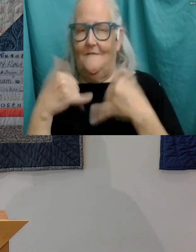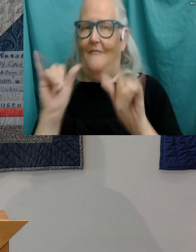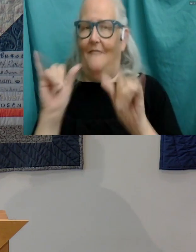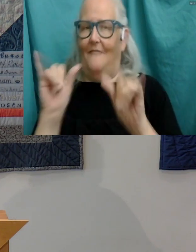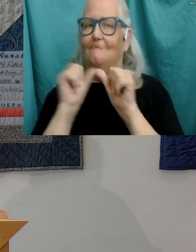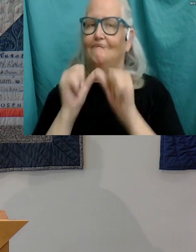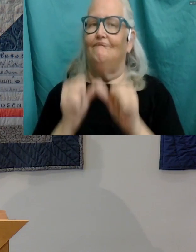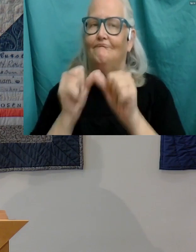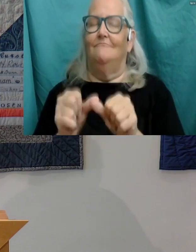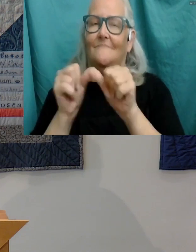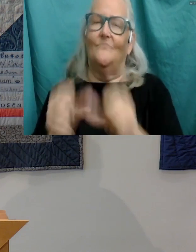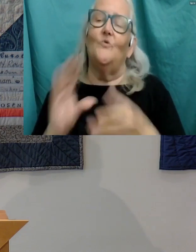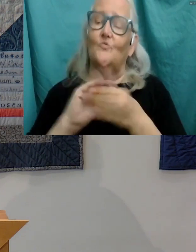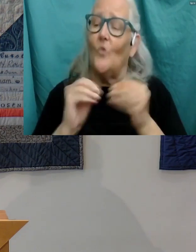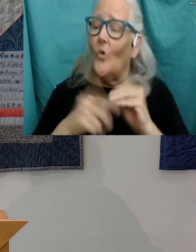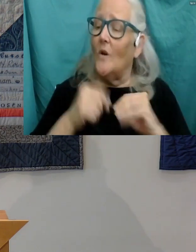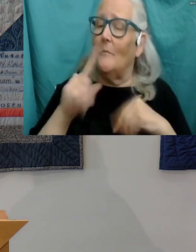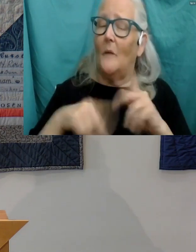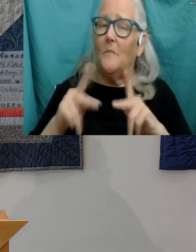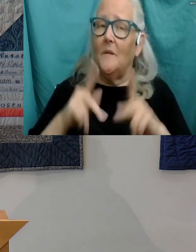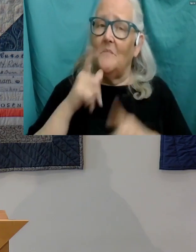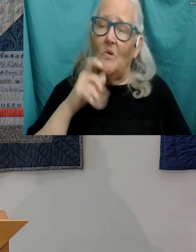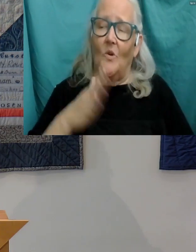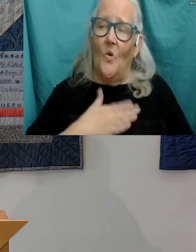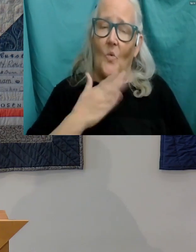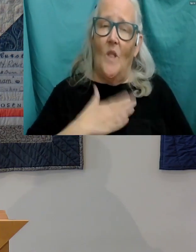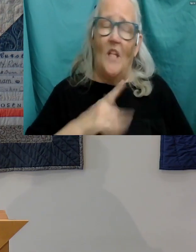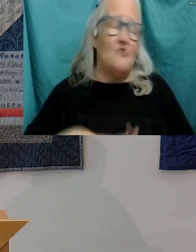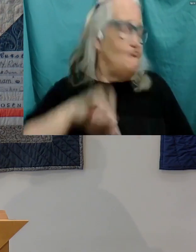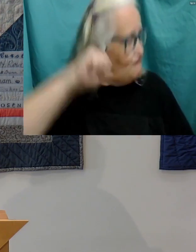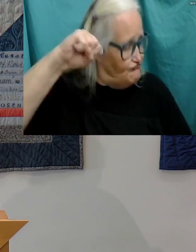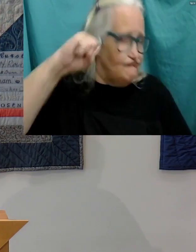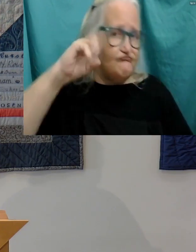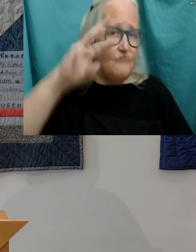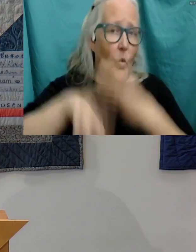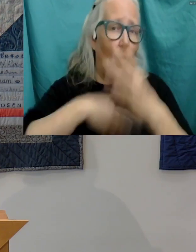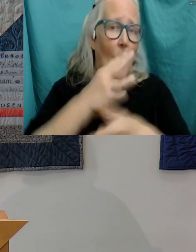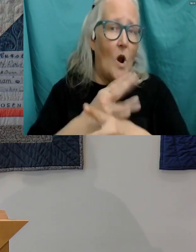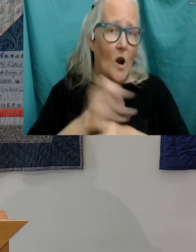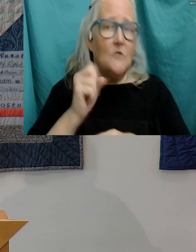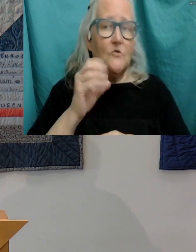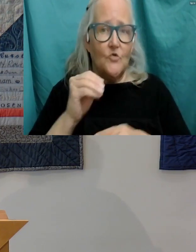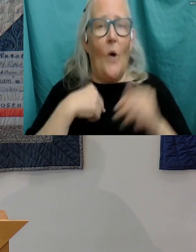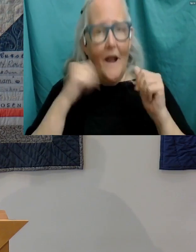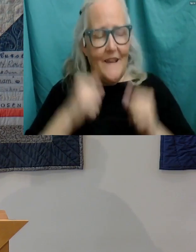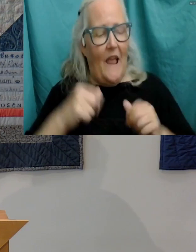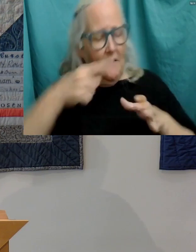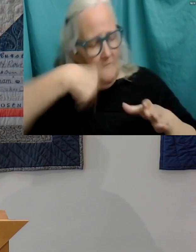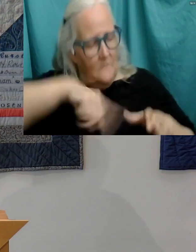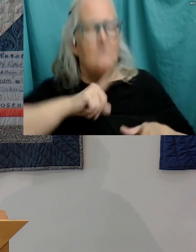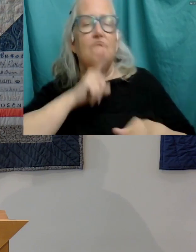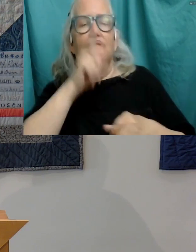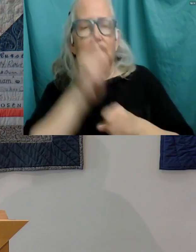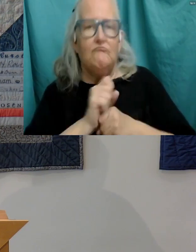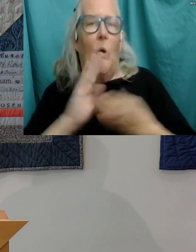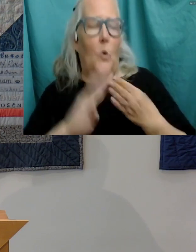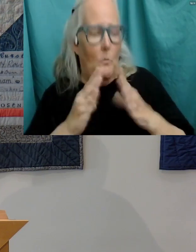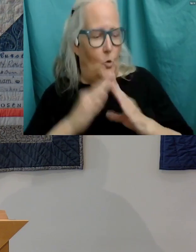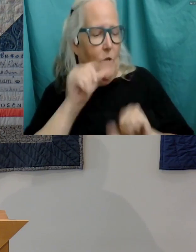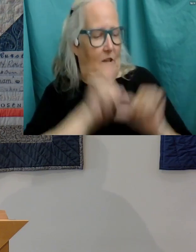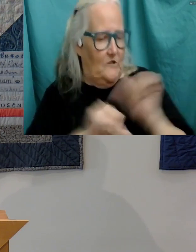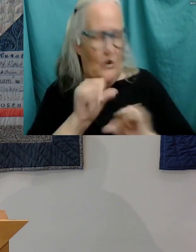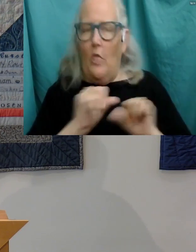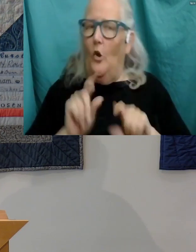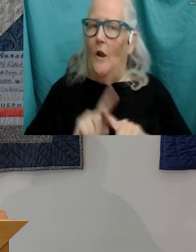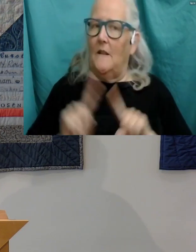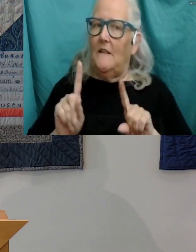to defy the entire world for a chance to be in real community with each other in a new way. Stories of